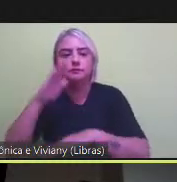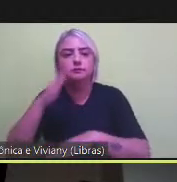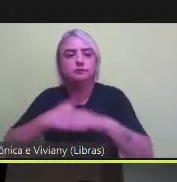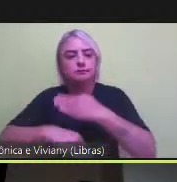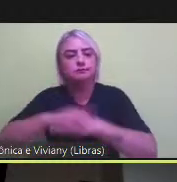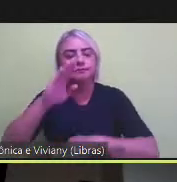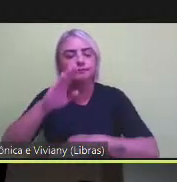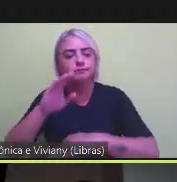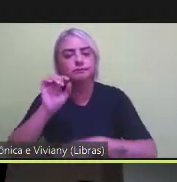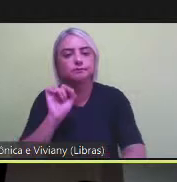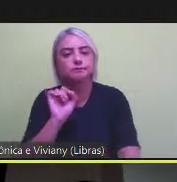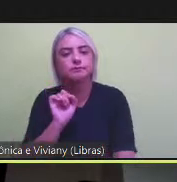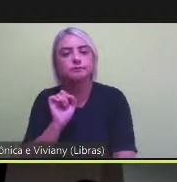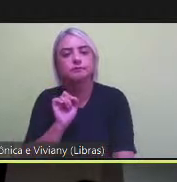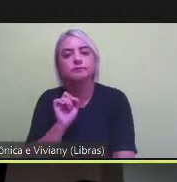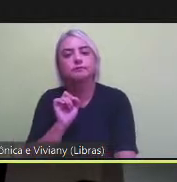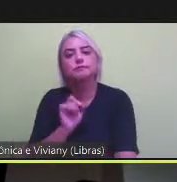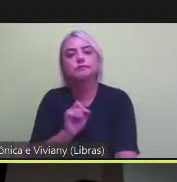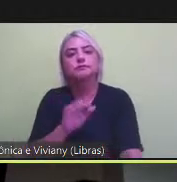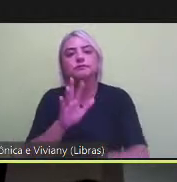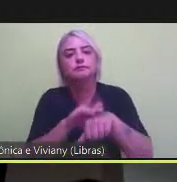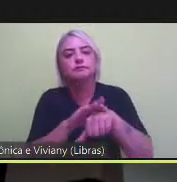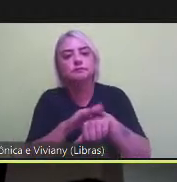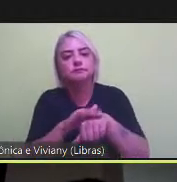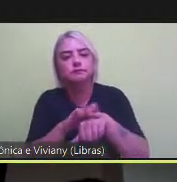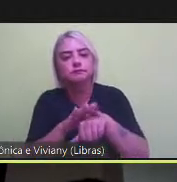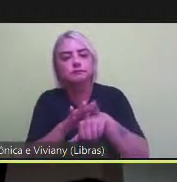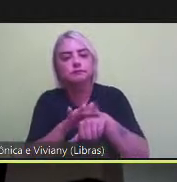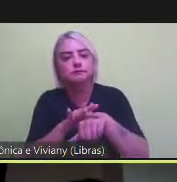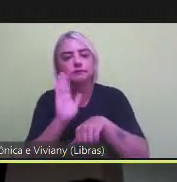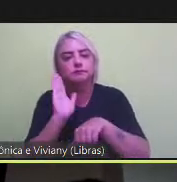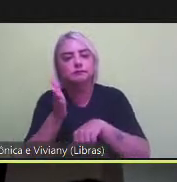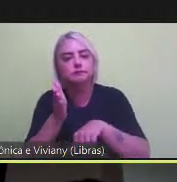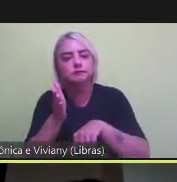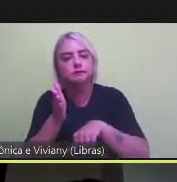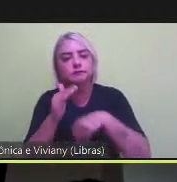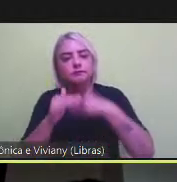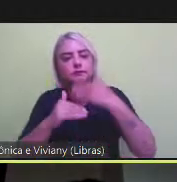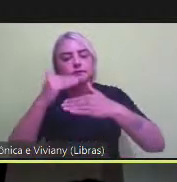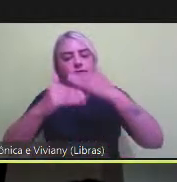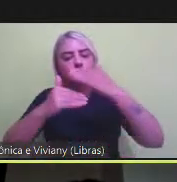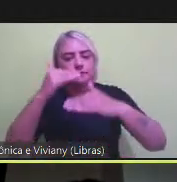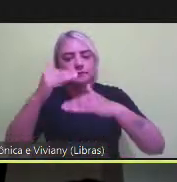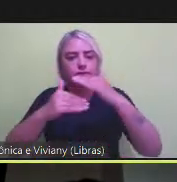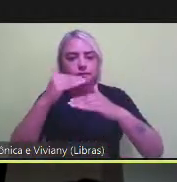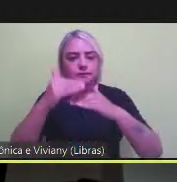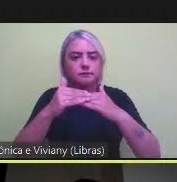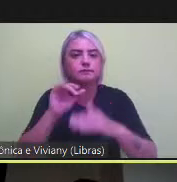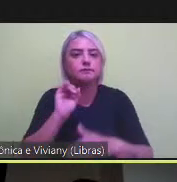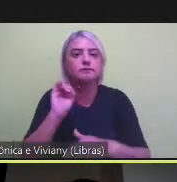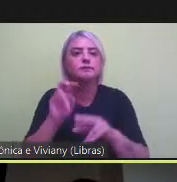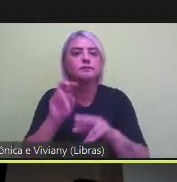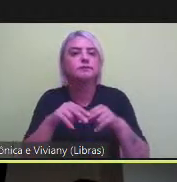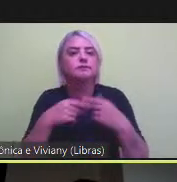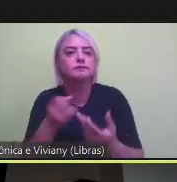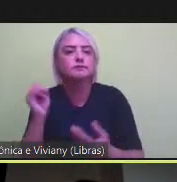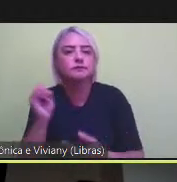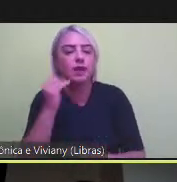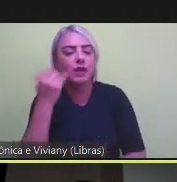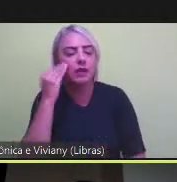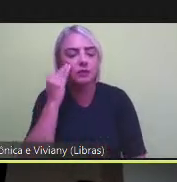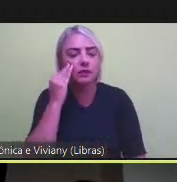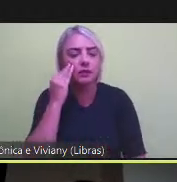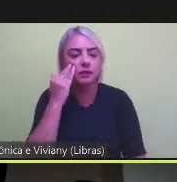in more advanced phases in which the disease already progressed. So